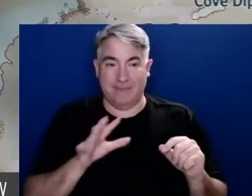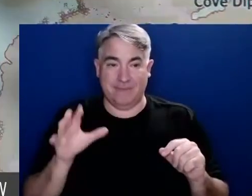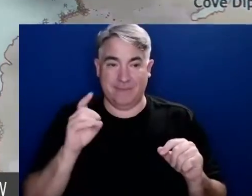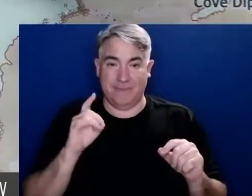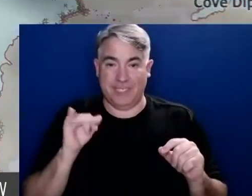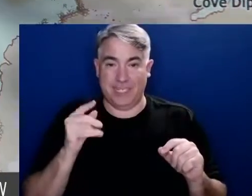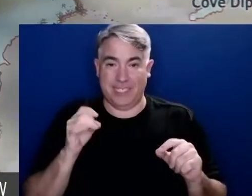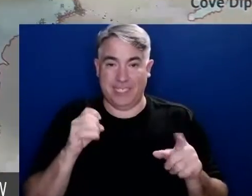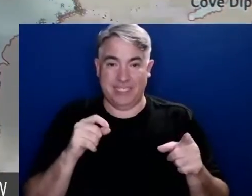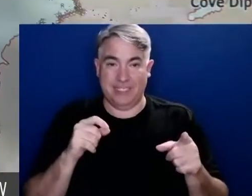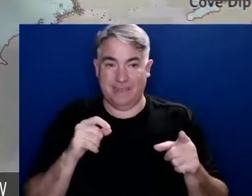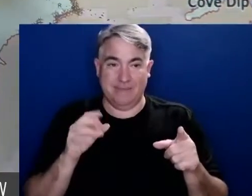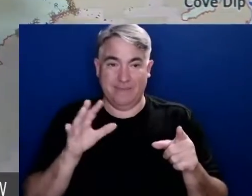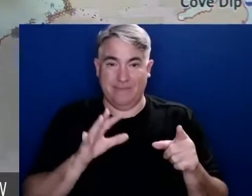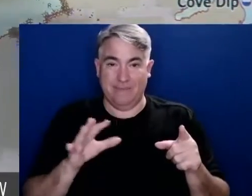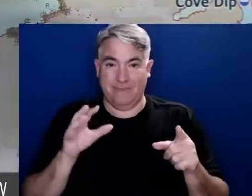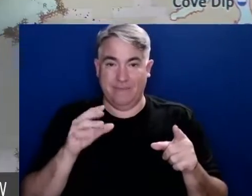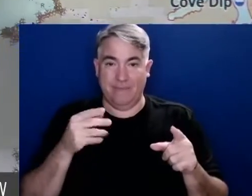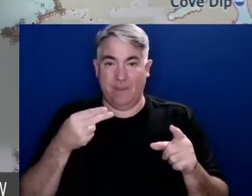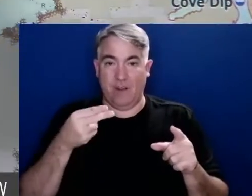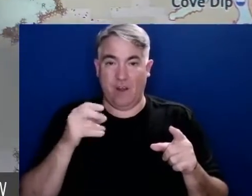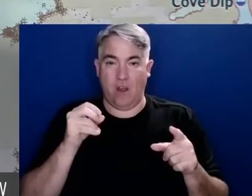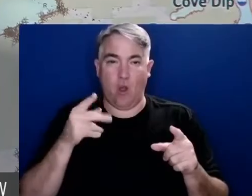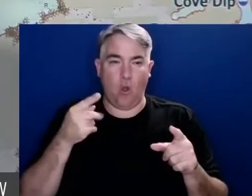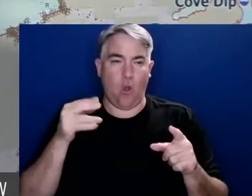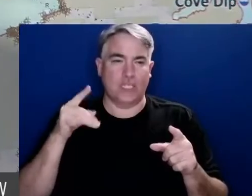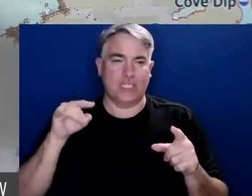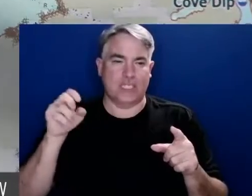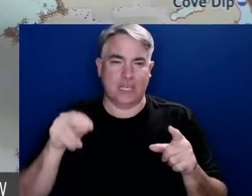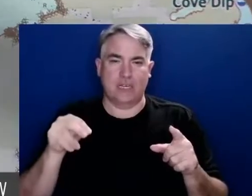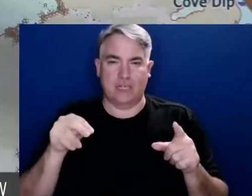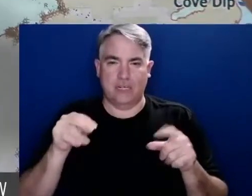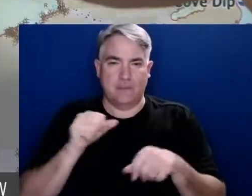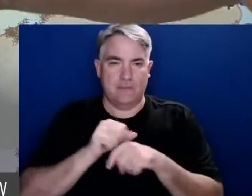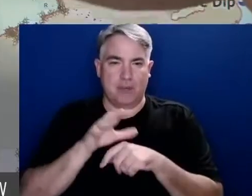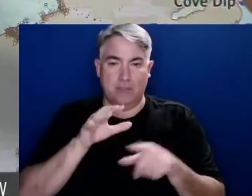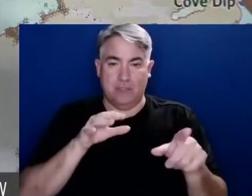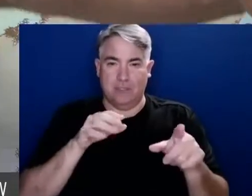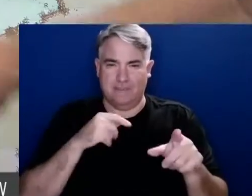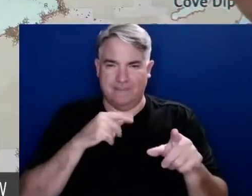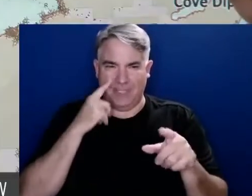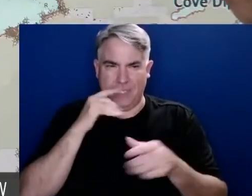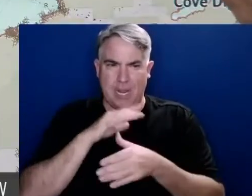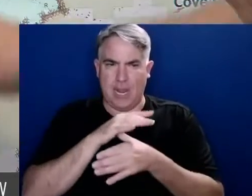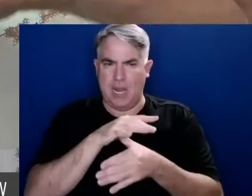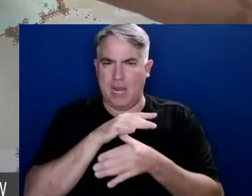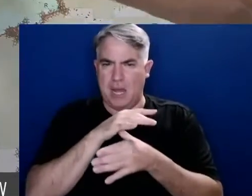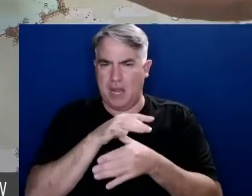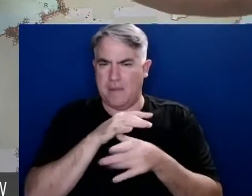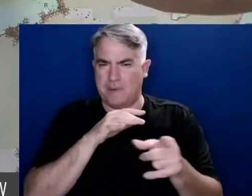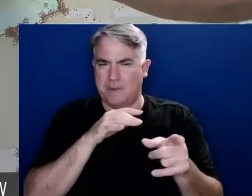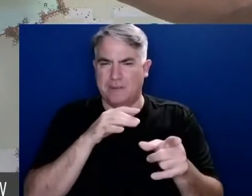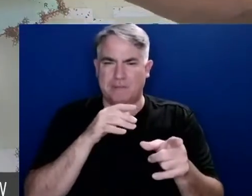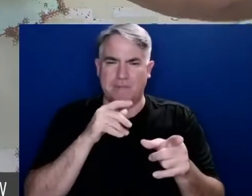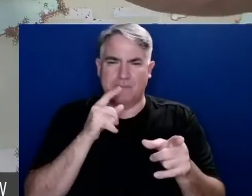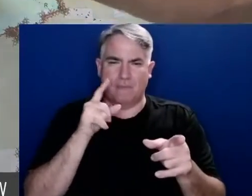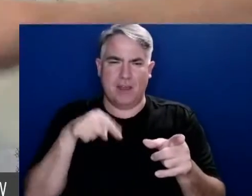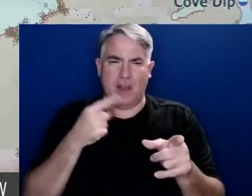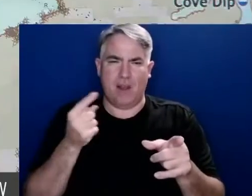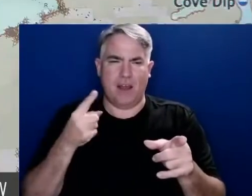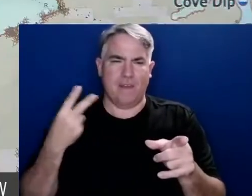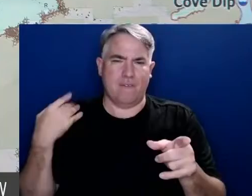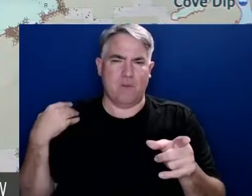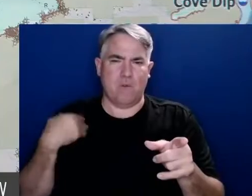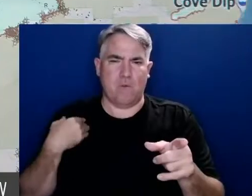Horton Ridge. That I saw a helicopter working there maybe an hour and a half ago, and I drove down the 177 supporting crews in